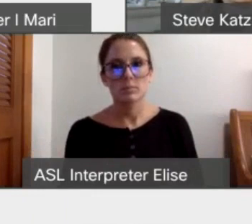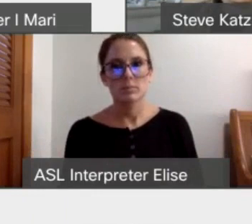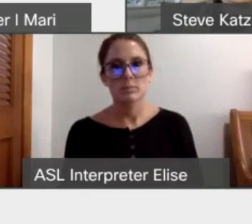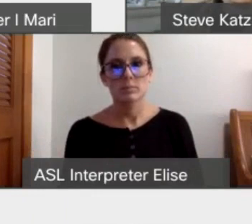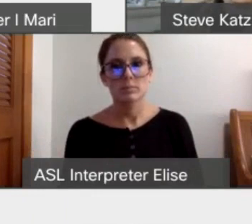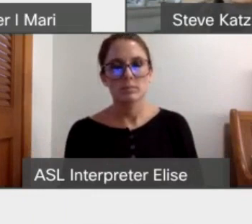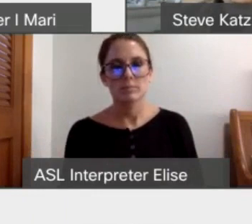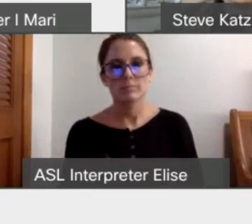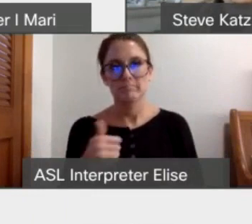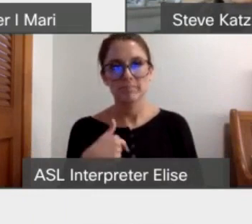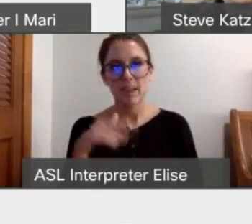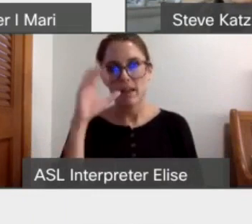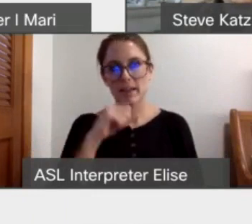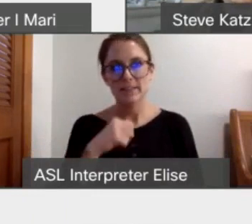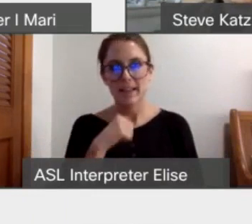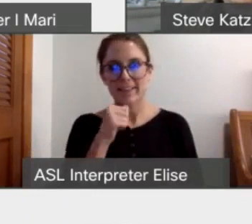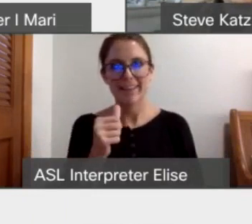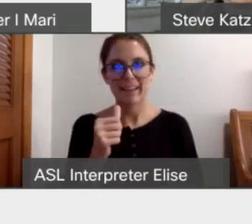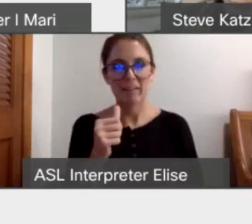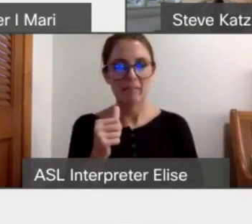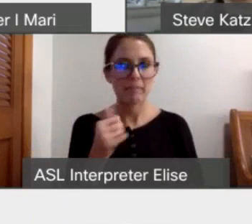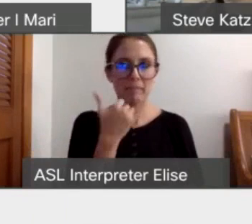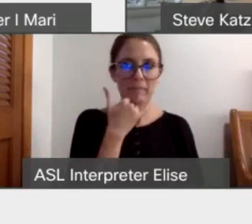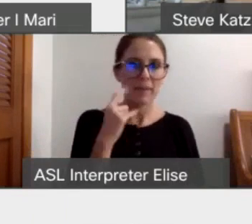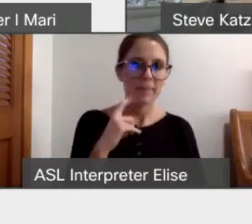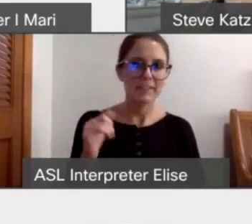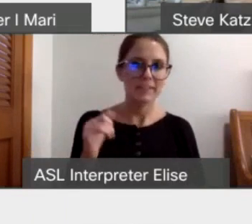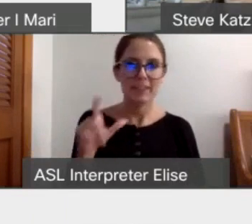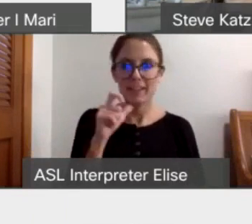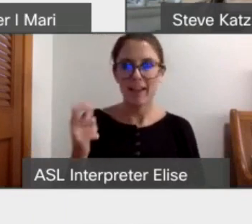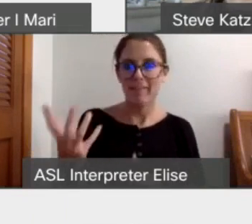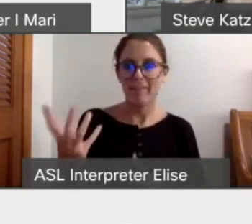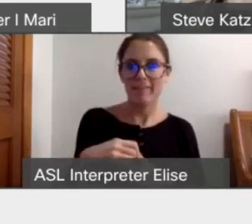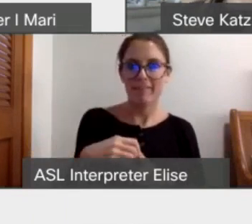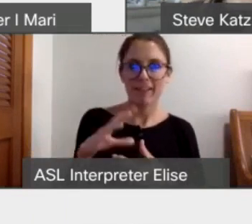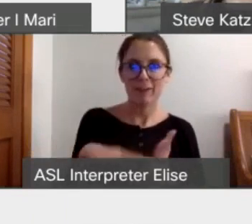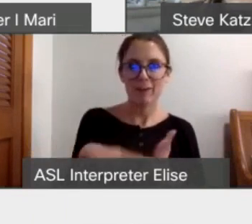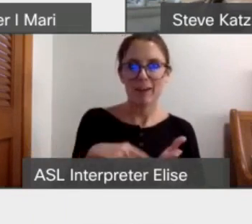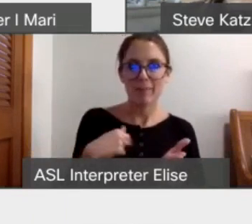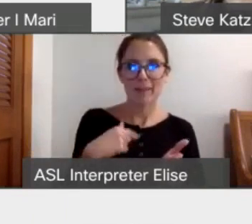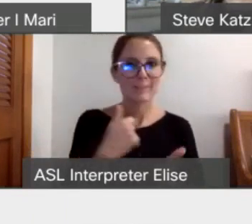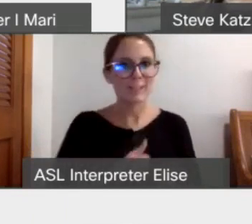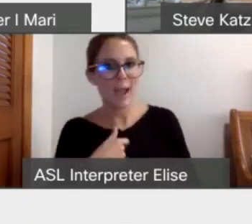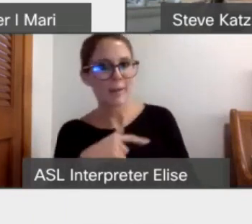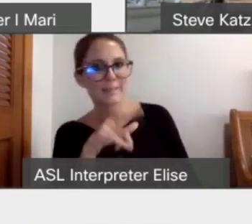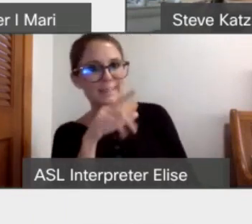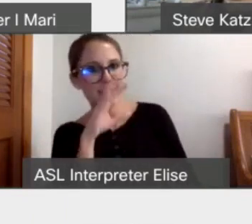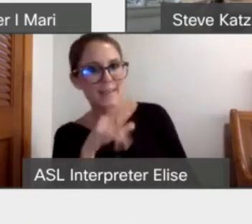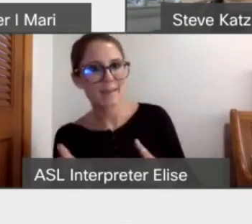Okay, I guess I didn't screw it up since Jill's not chiming in to correct me. So I'm sorry, Carrie. I was speaking, but I was double